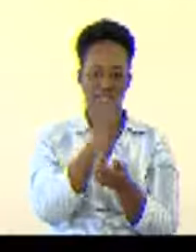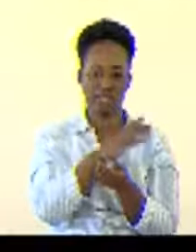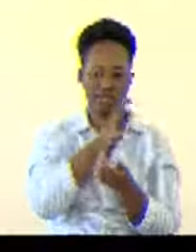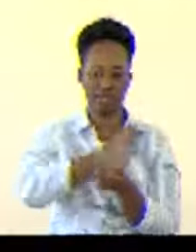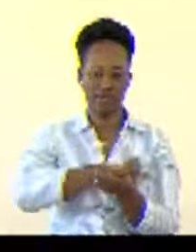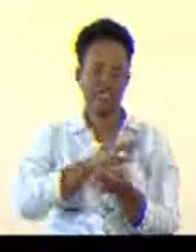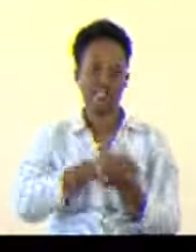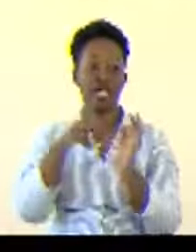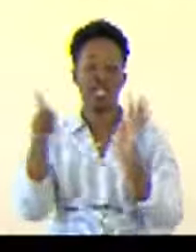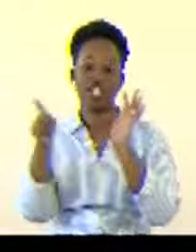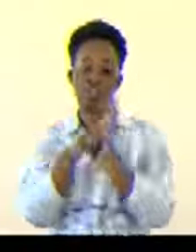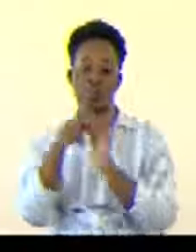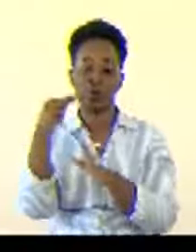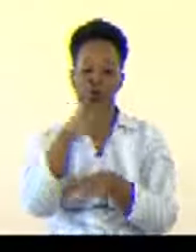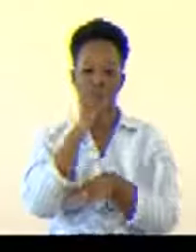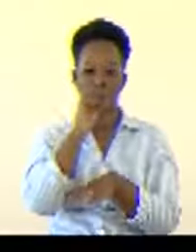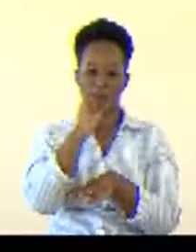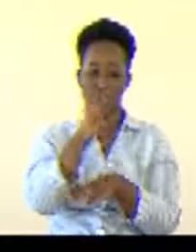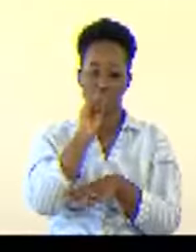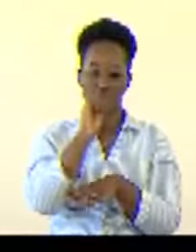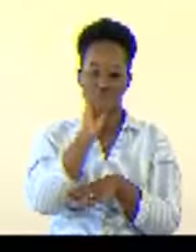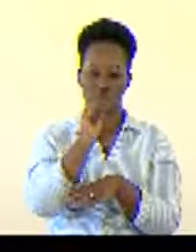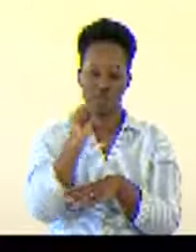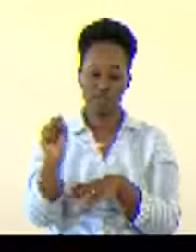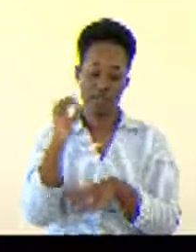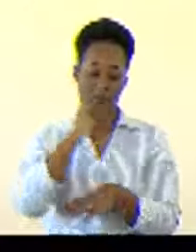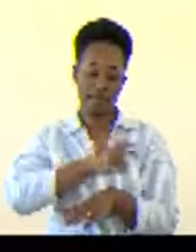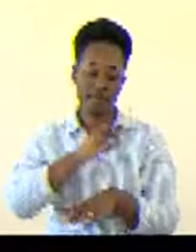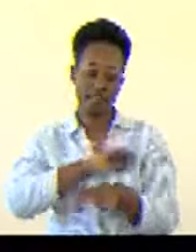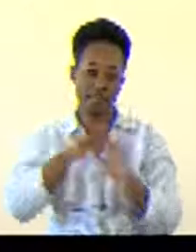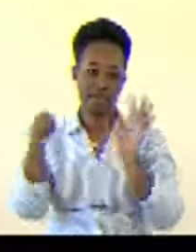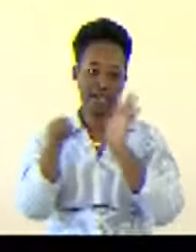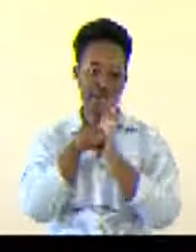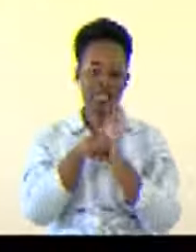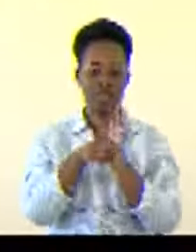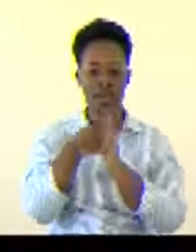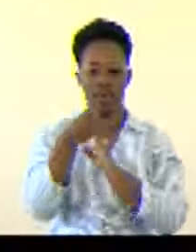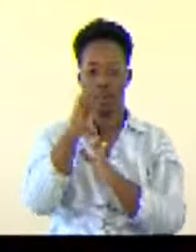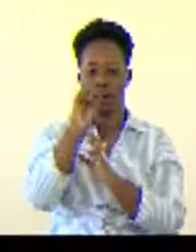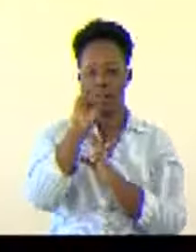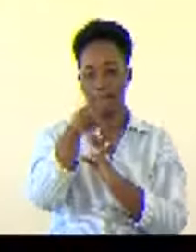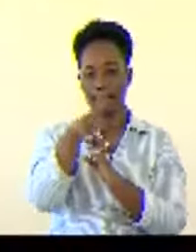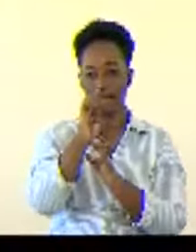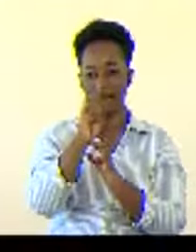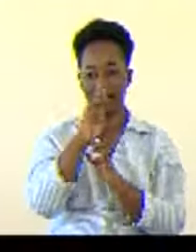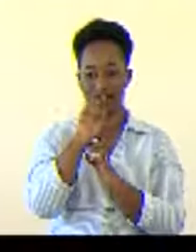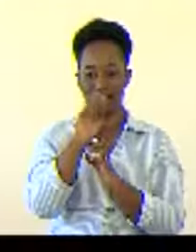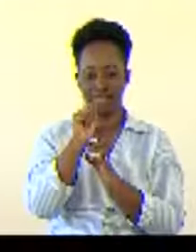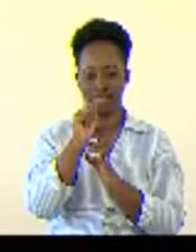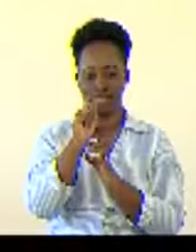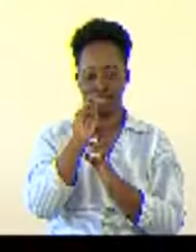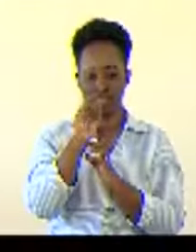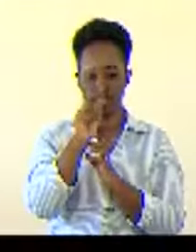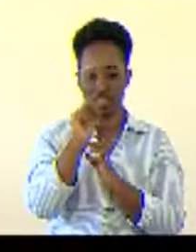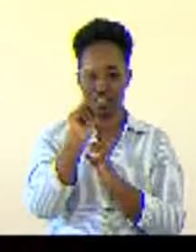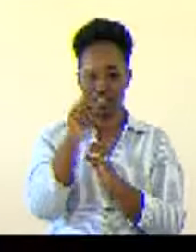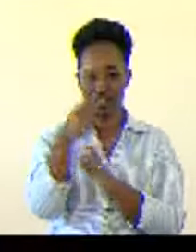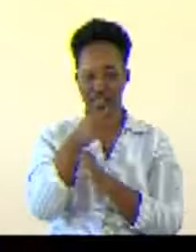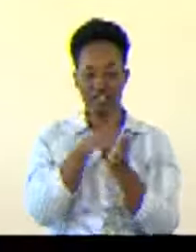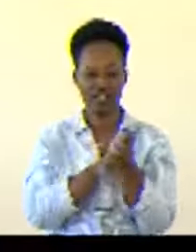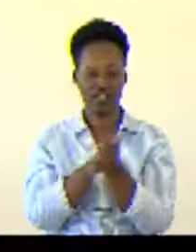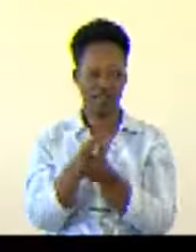profit minus operating expenses. But when it came to, when it is a profit and loss account, we said